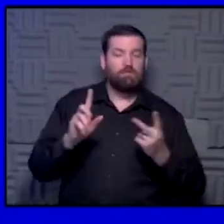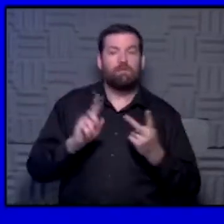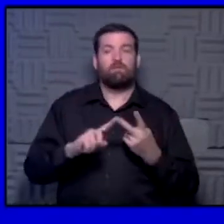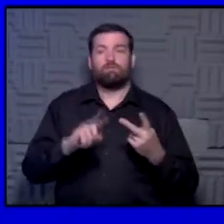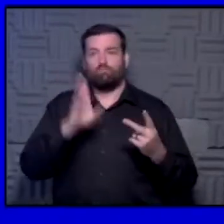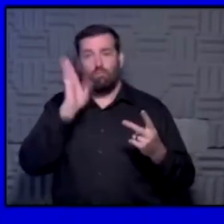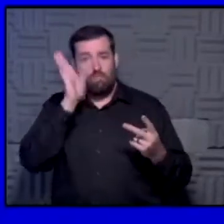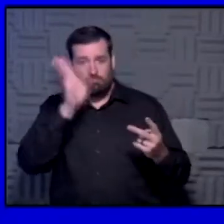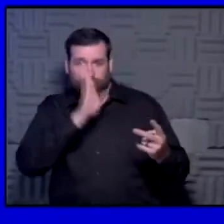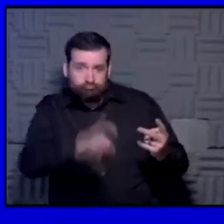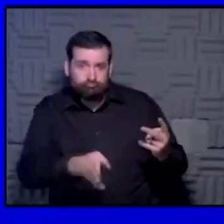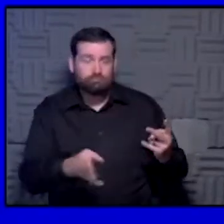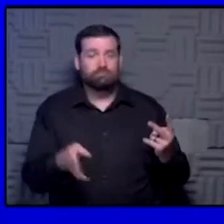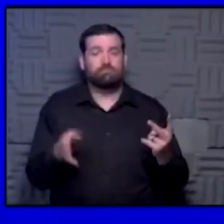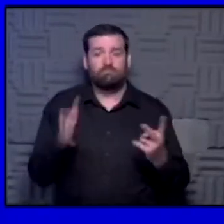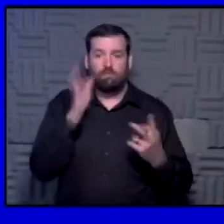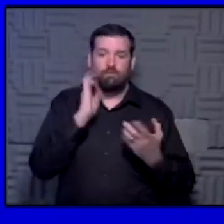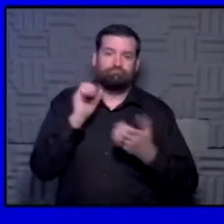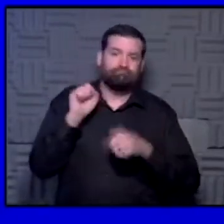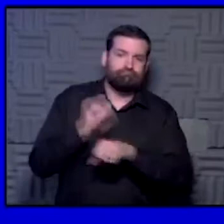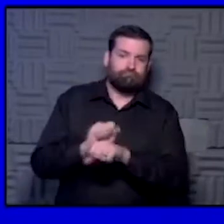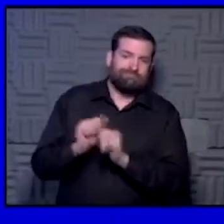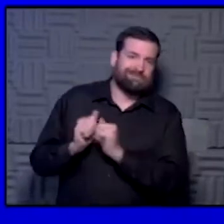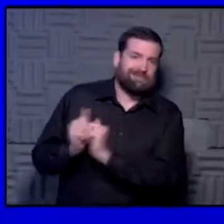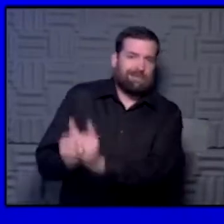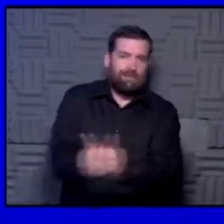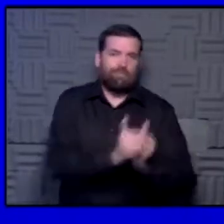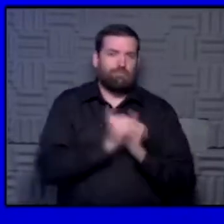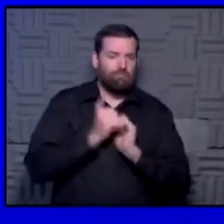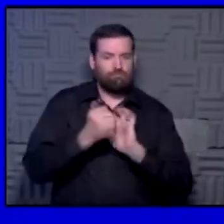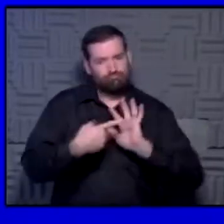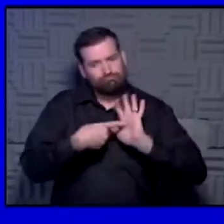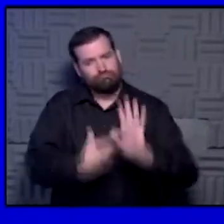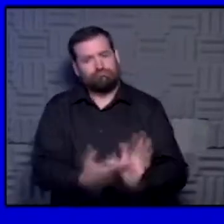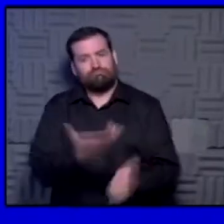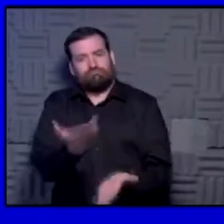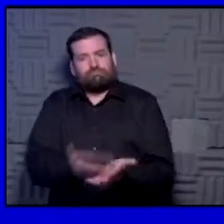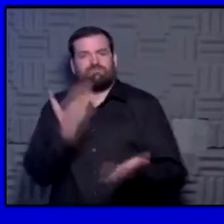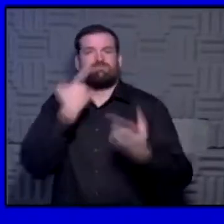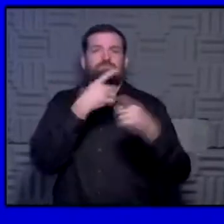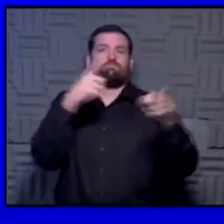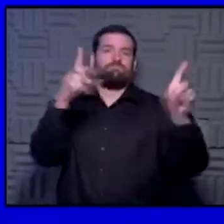will work together to show safety and efficacy